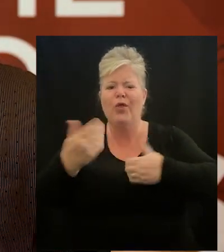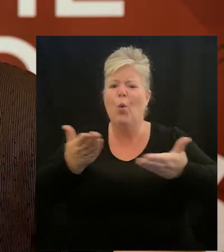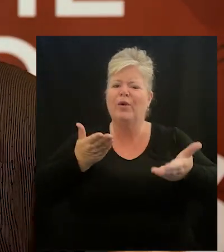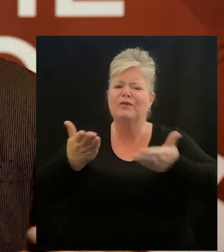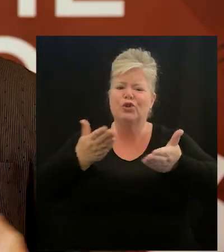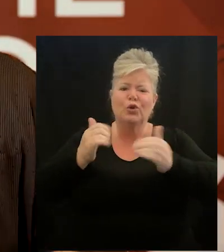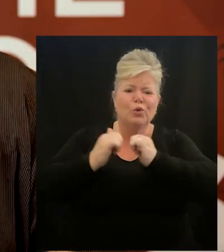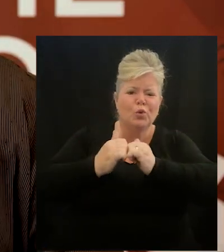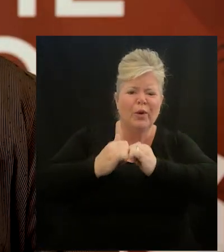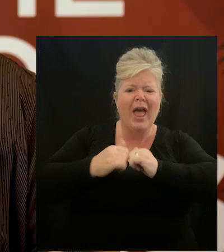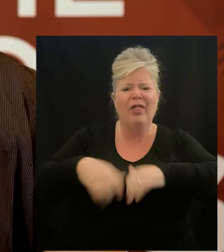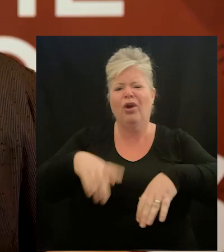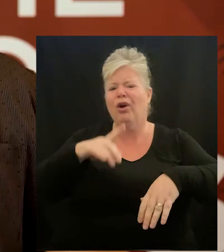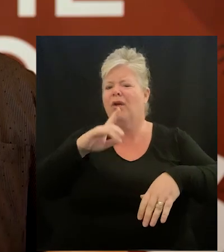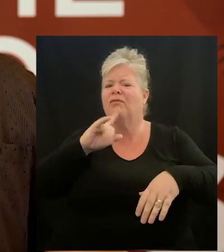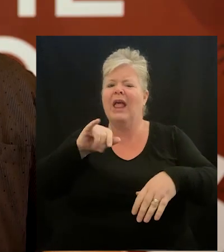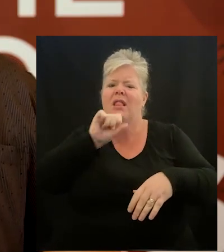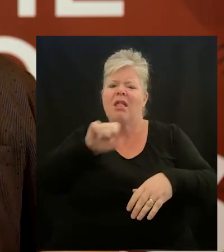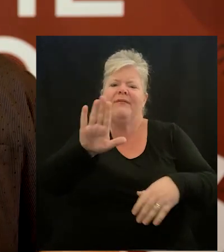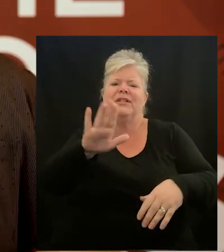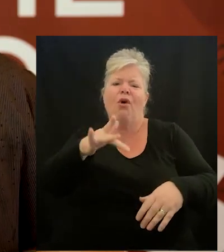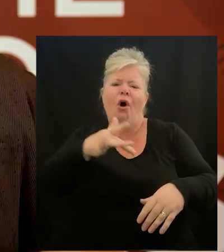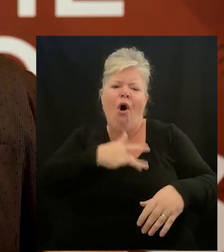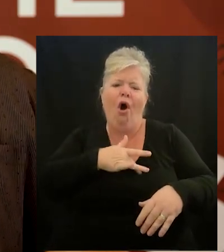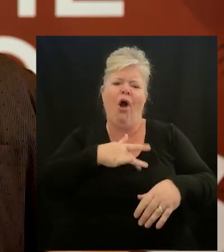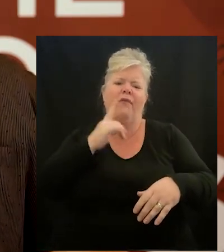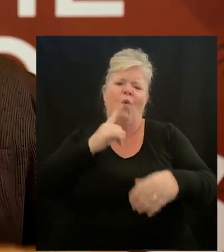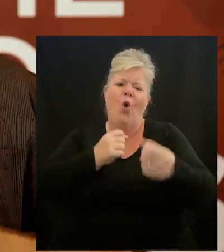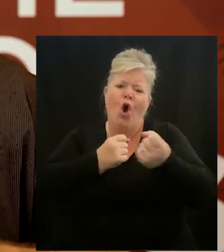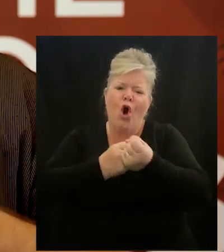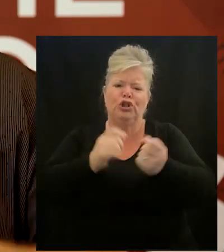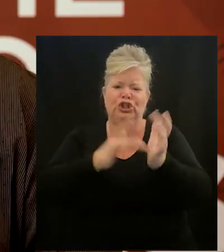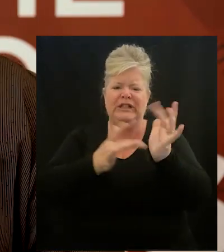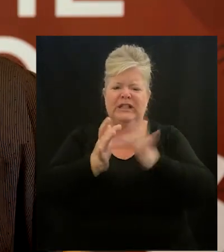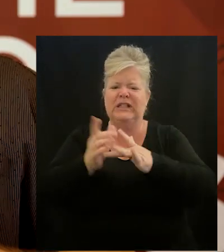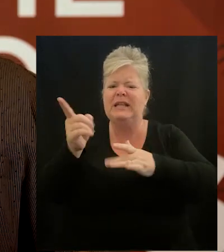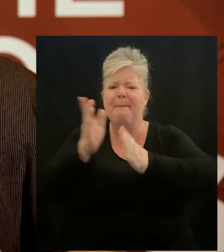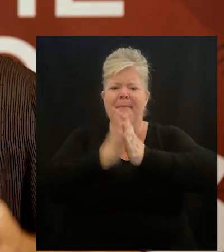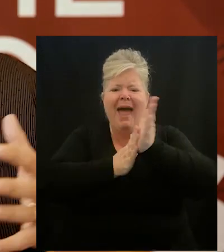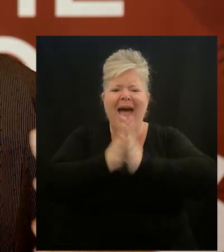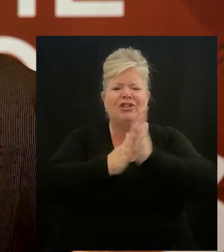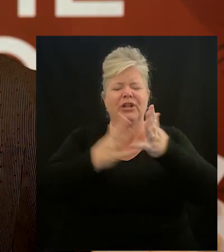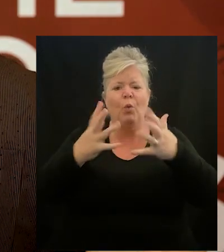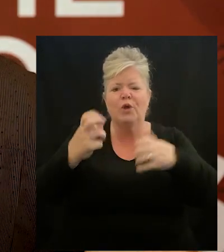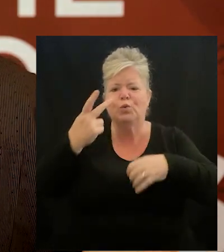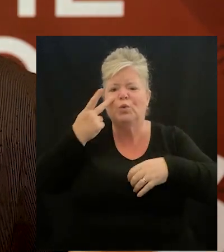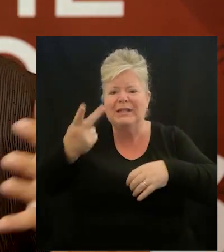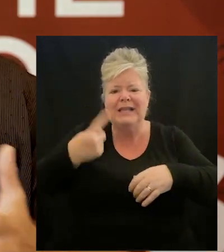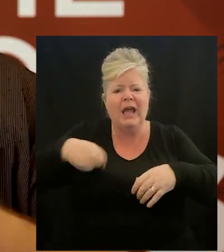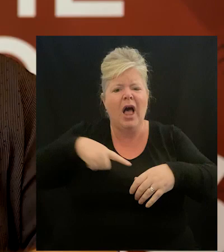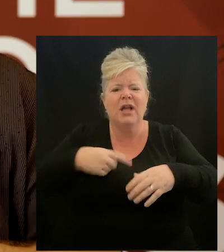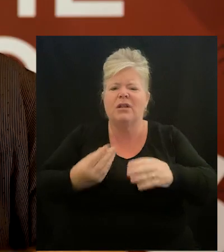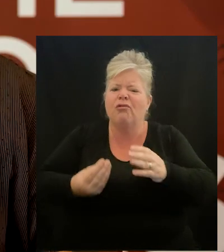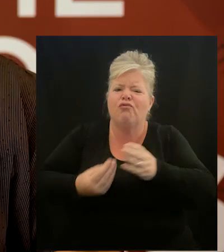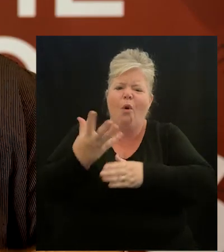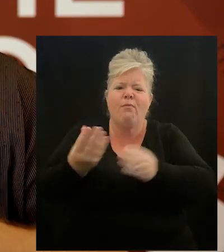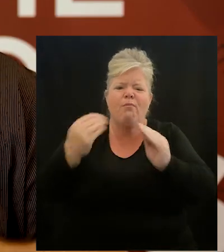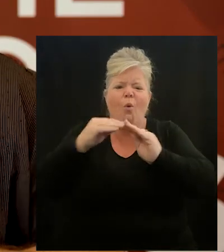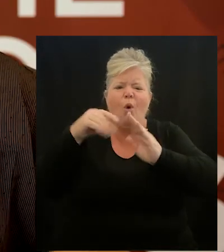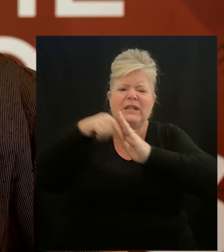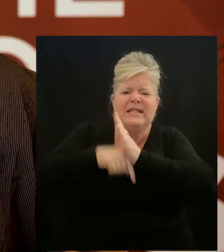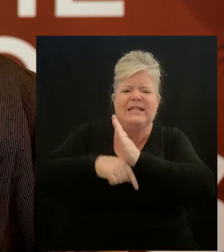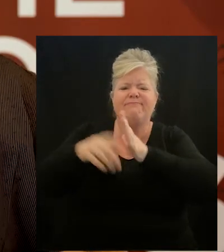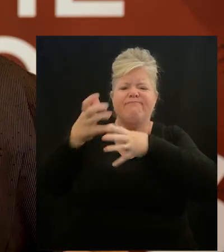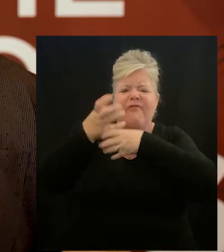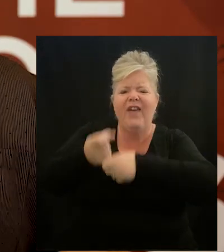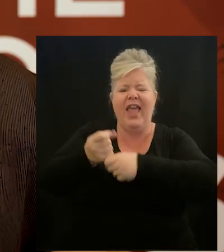out and making a difference together. I love his heart for Jesus. I love his passion to see us as Jesus followers grow deeper and deeper in